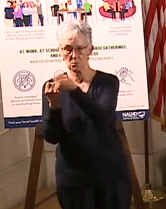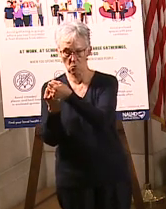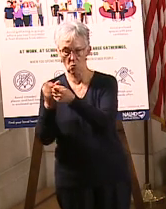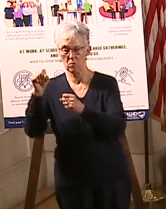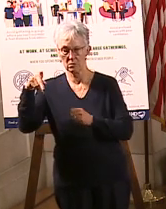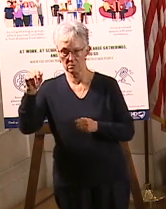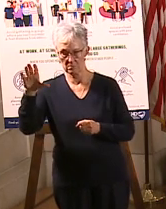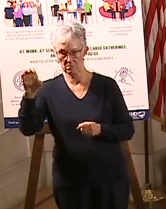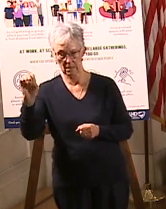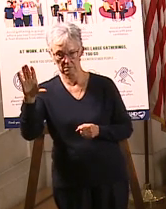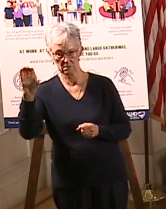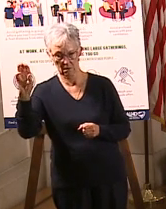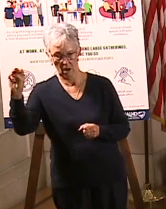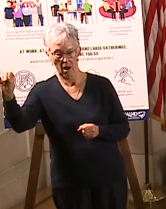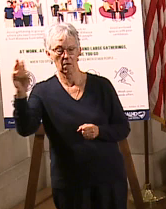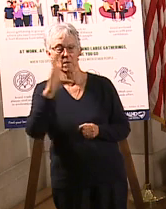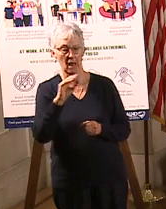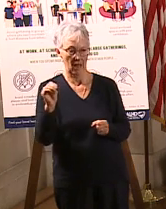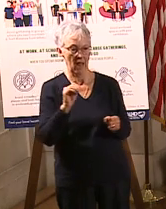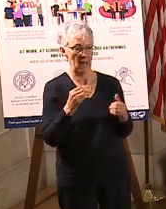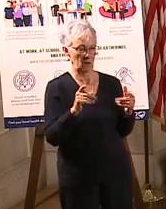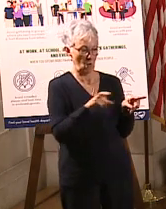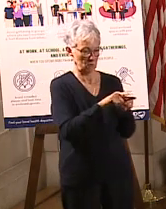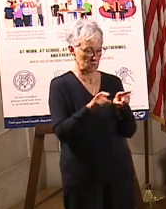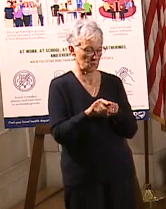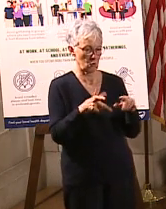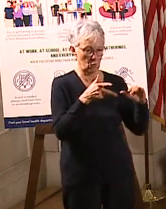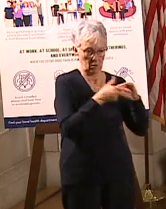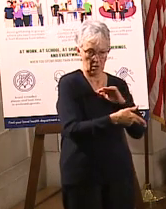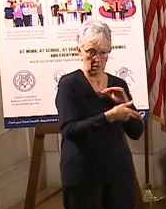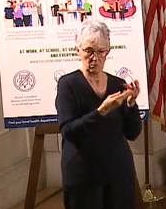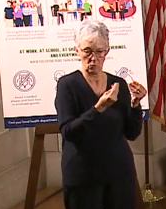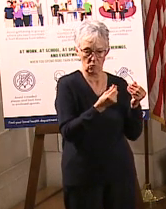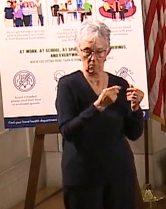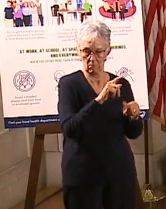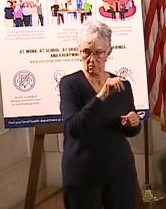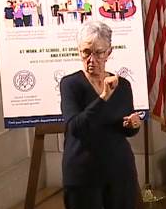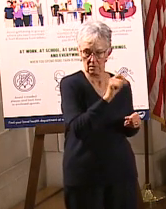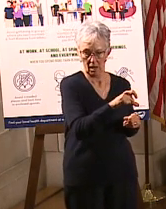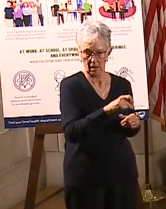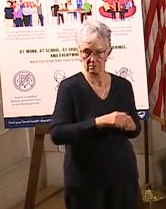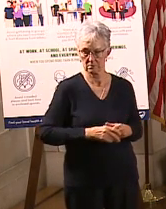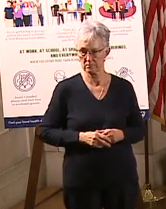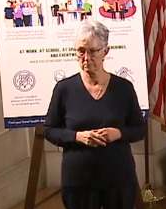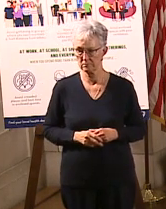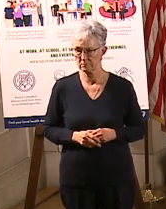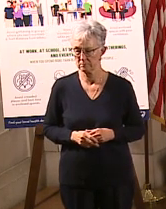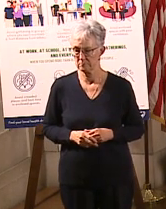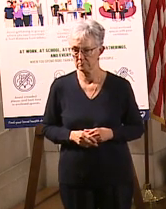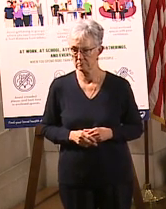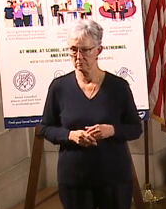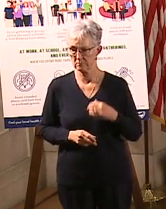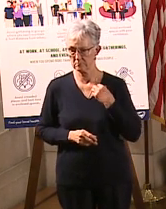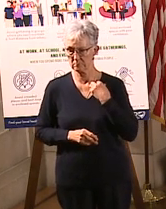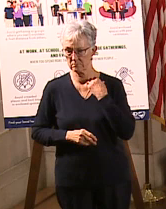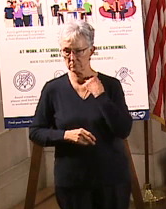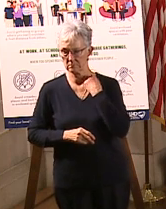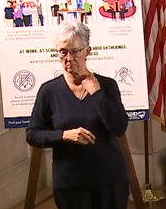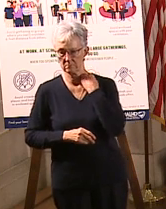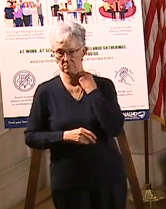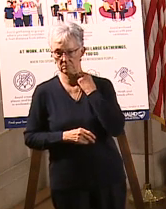and property tax relief as well. And then finally, Sarah from NTV asks, have we had any coronavirus vaccine